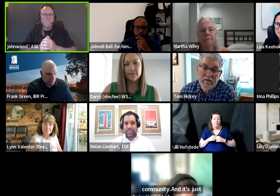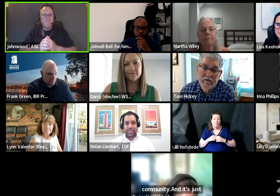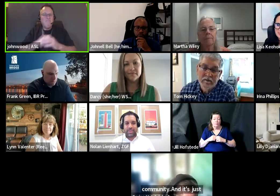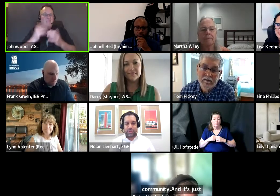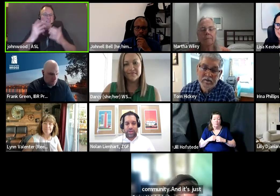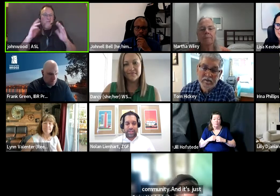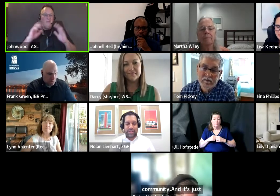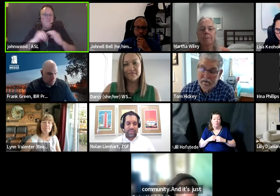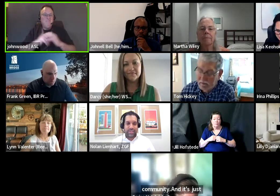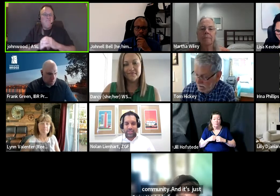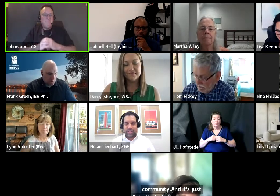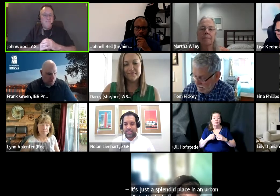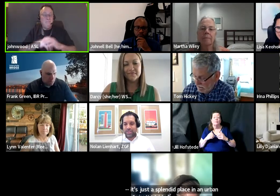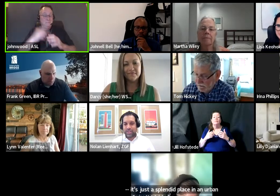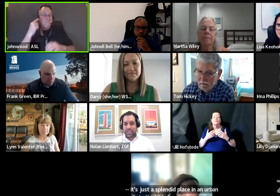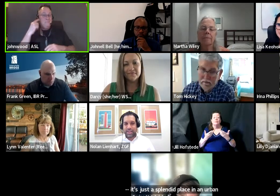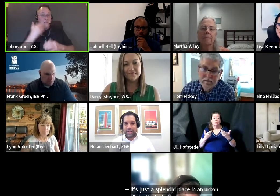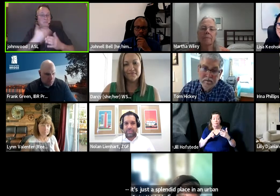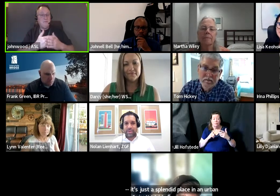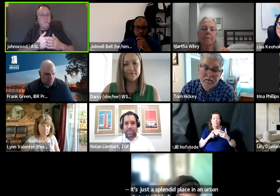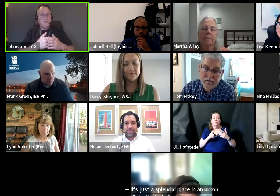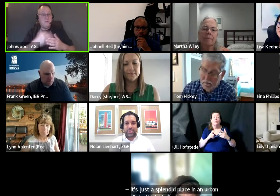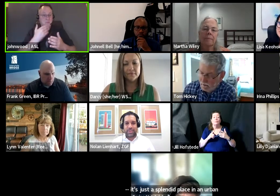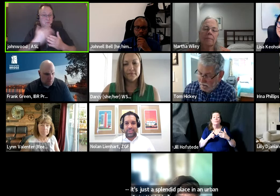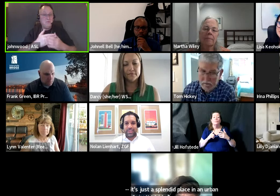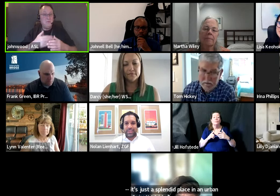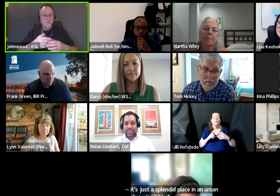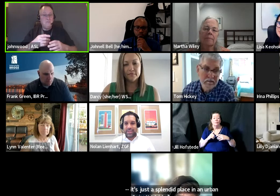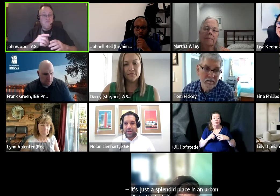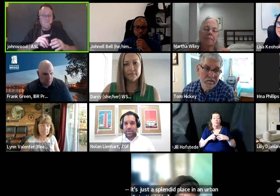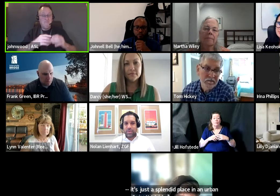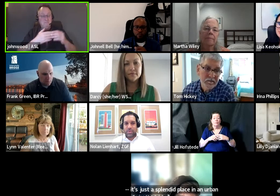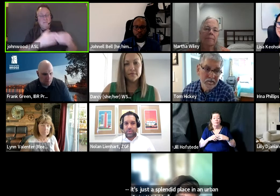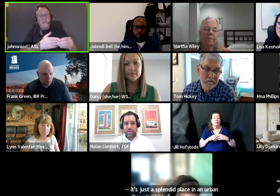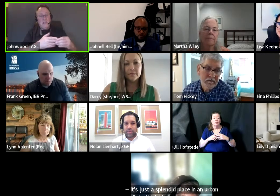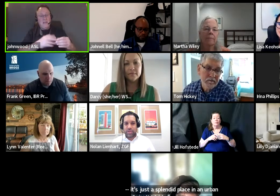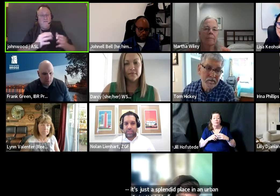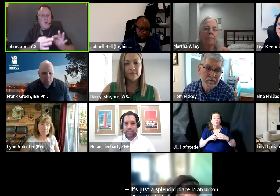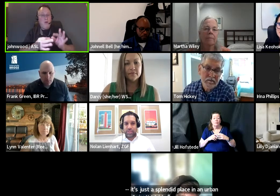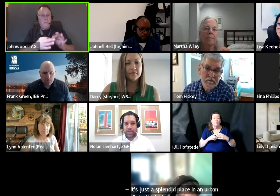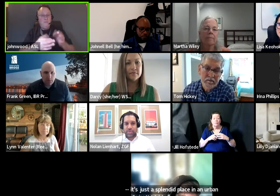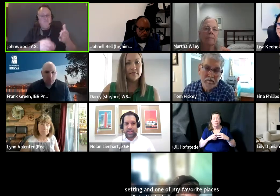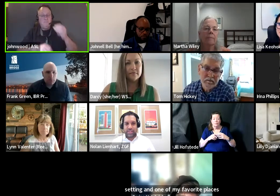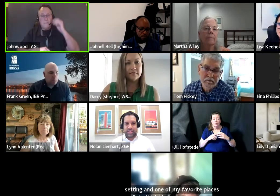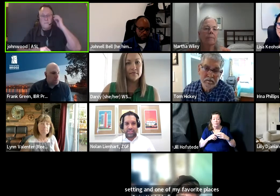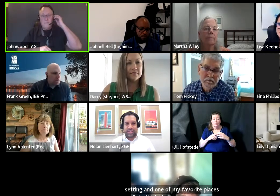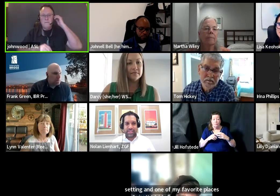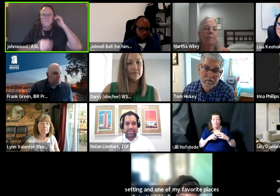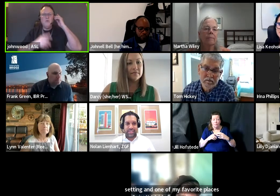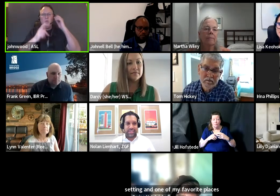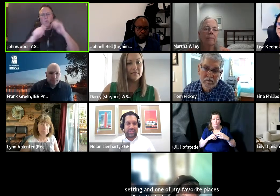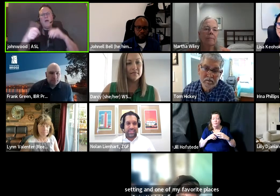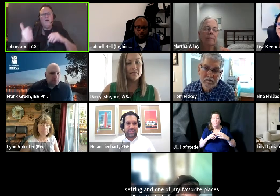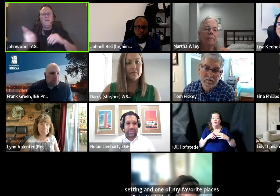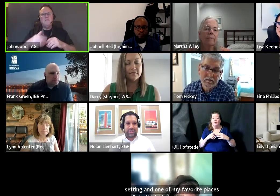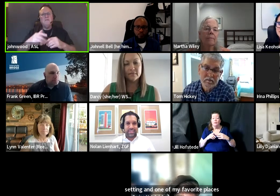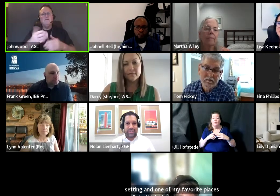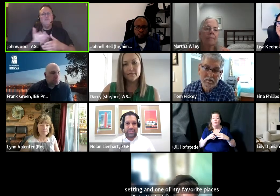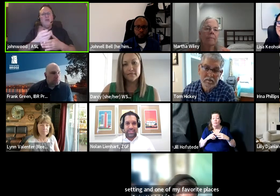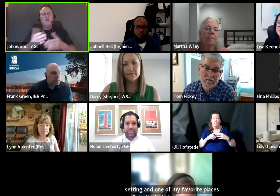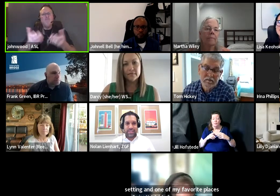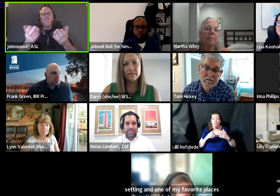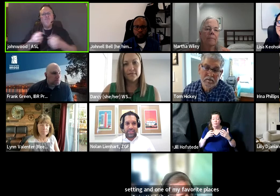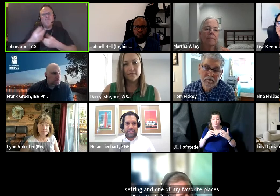got. That was great. Good lead off commenter. Who else wants to share with us?